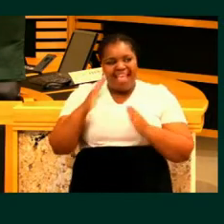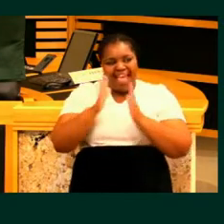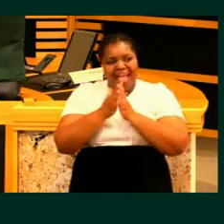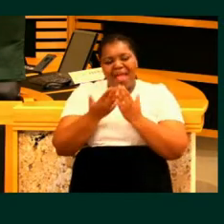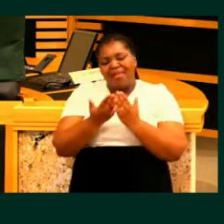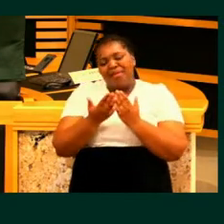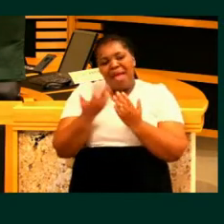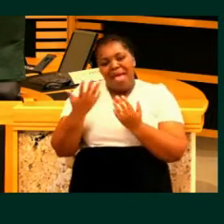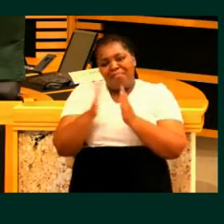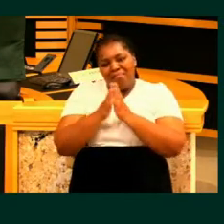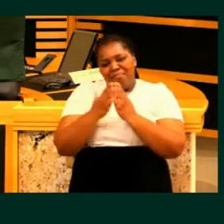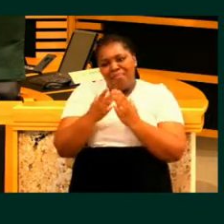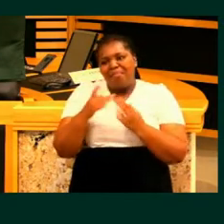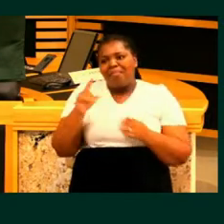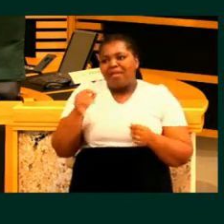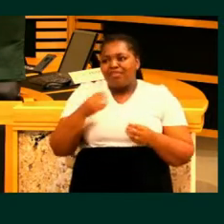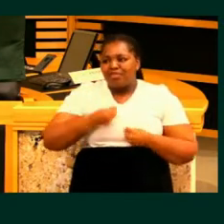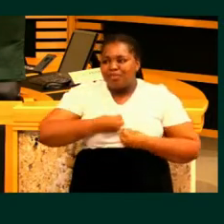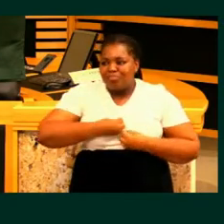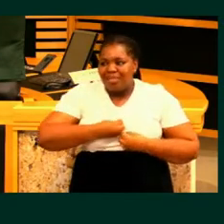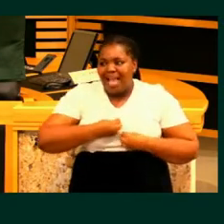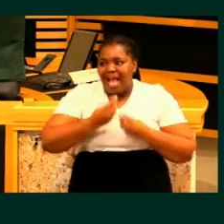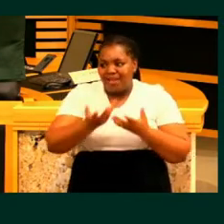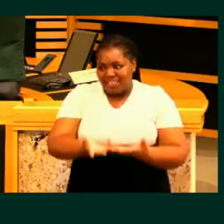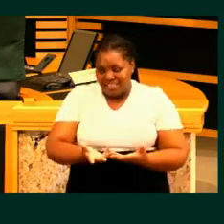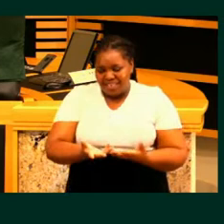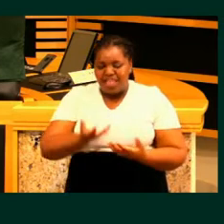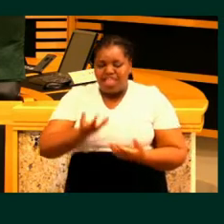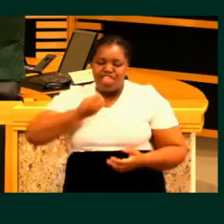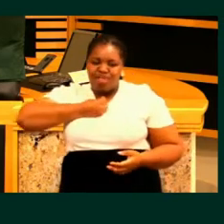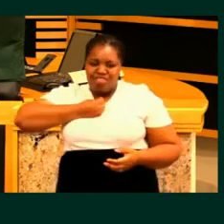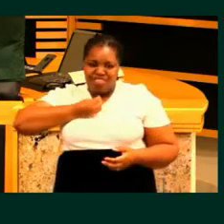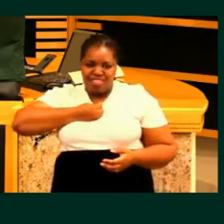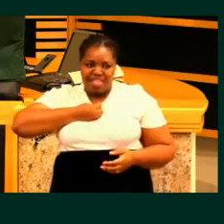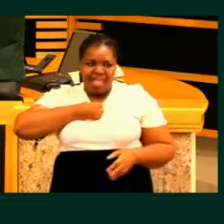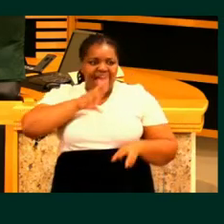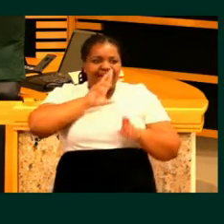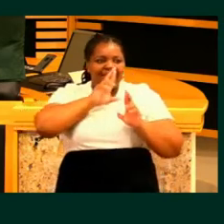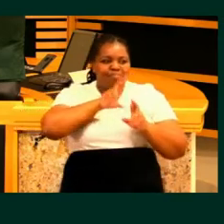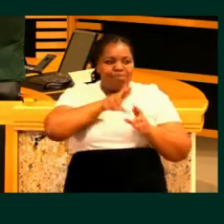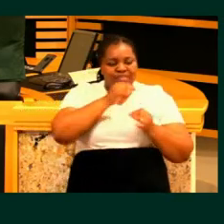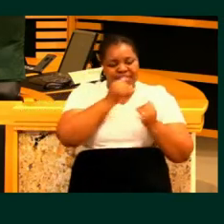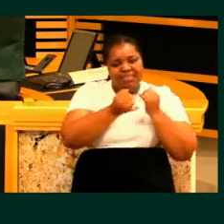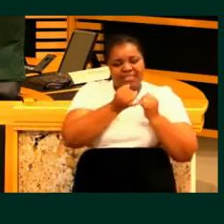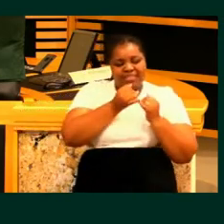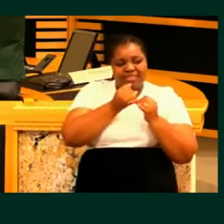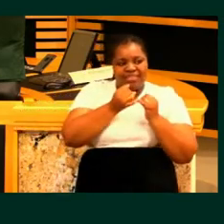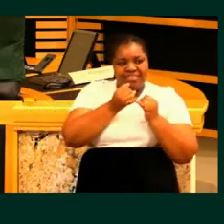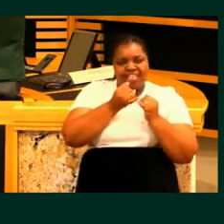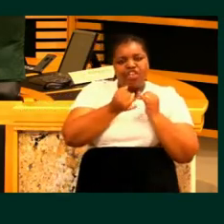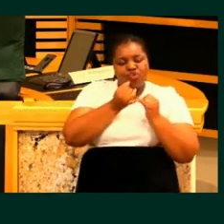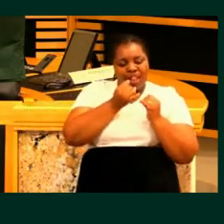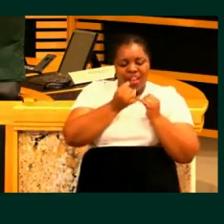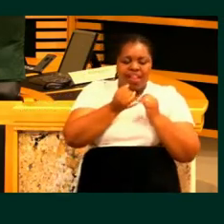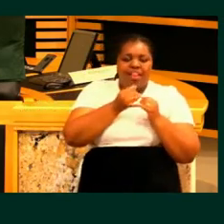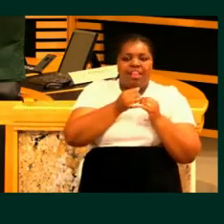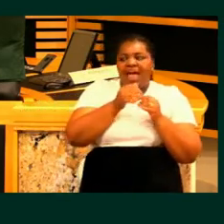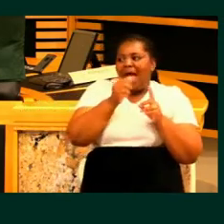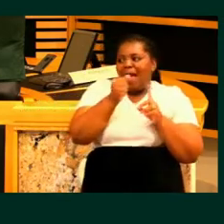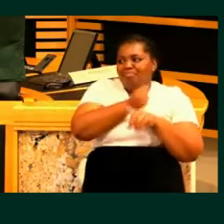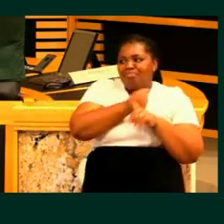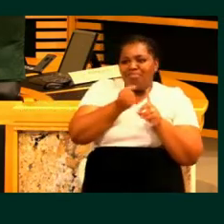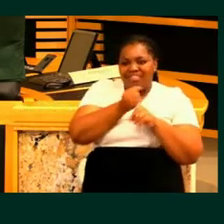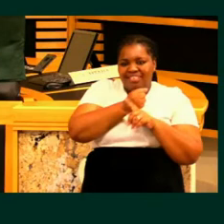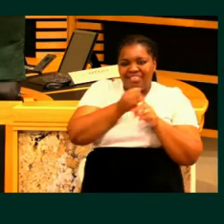titled speak out youth report sexual heart abuse honorable ER bother to